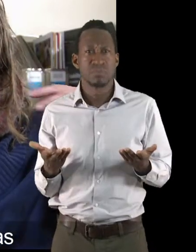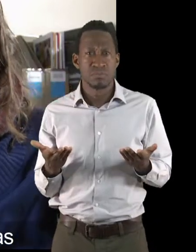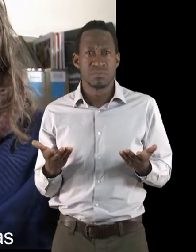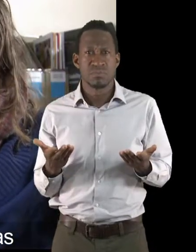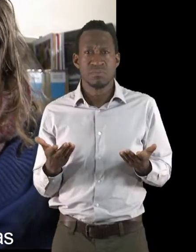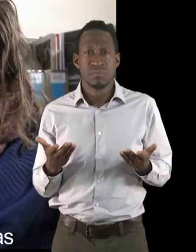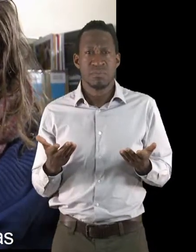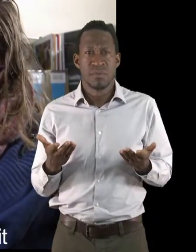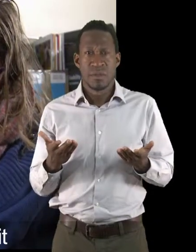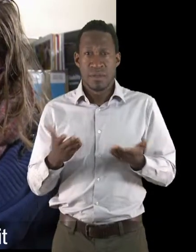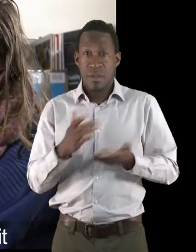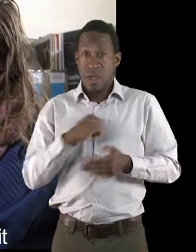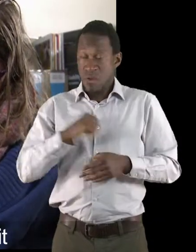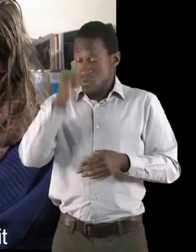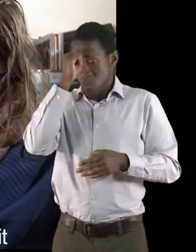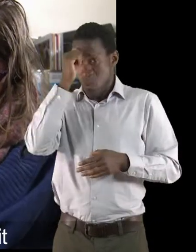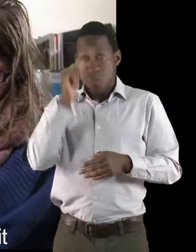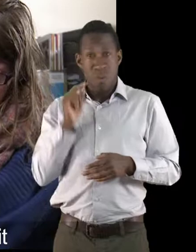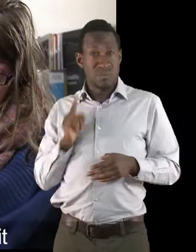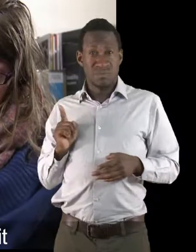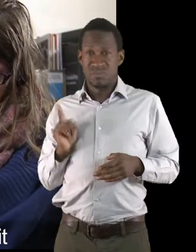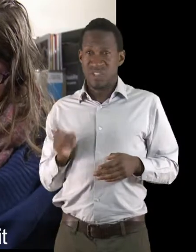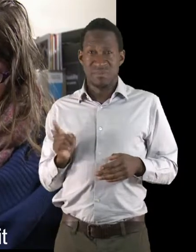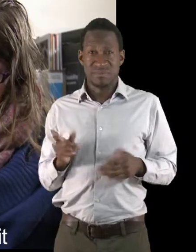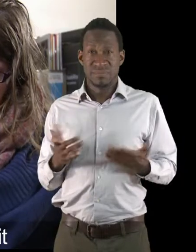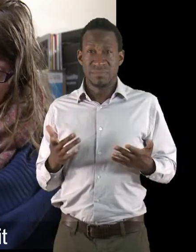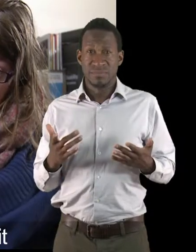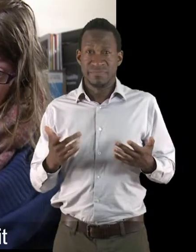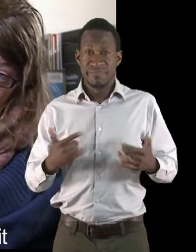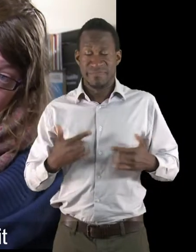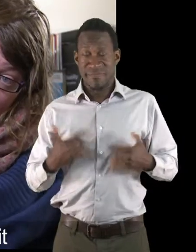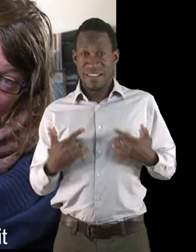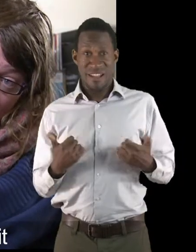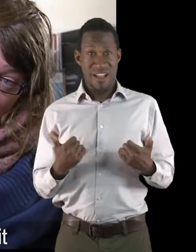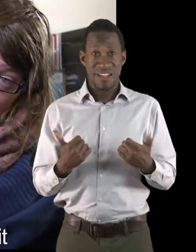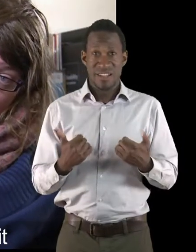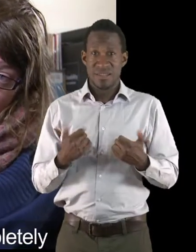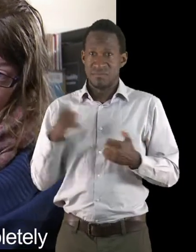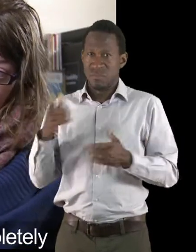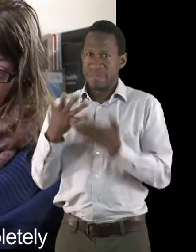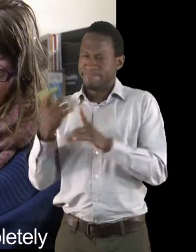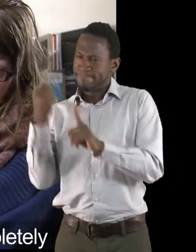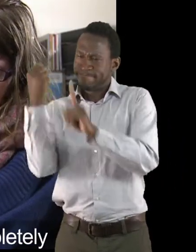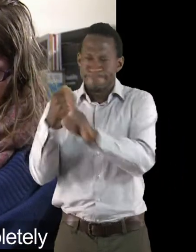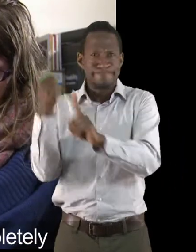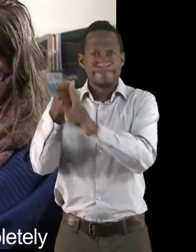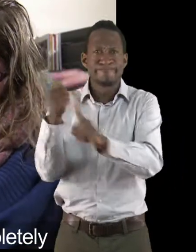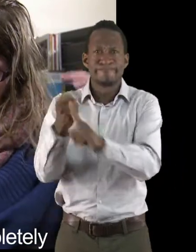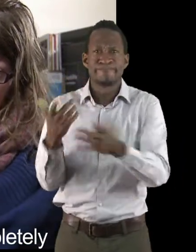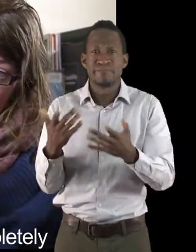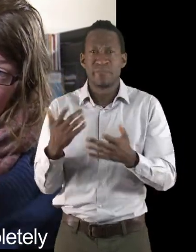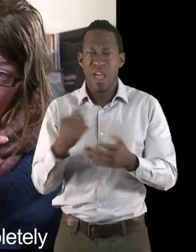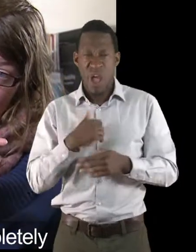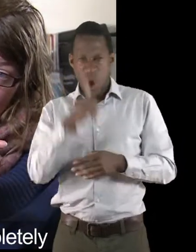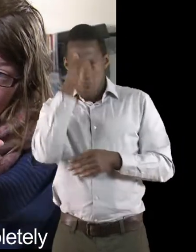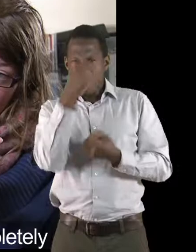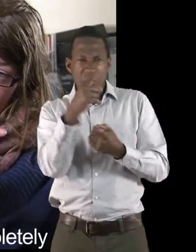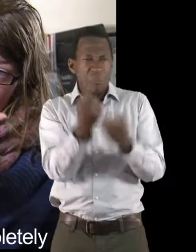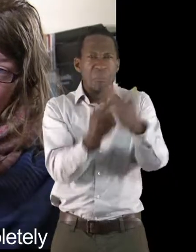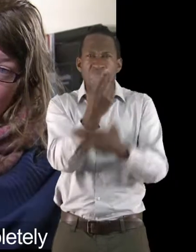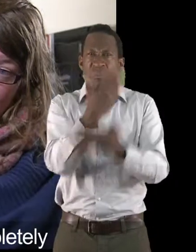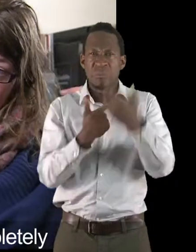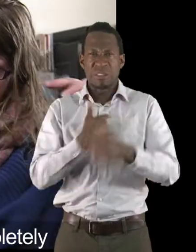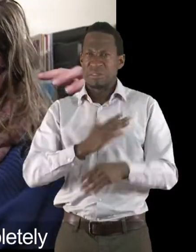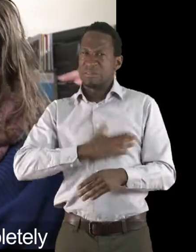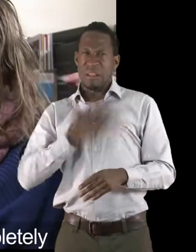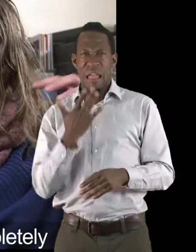was fighting against stuff because I didn't like it or I didn't think it was right, I knew that I wasn't completely